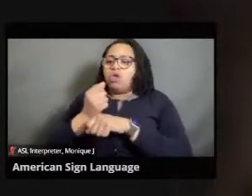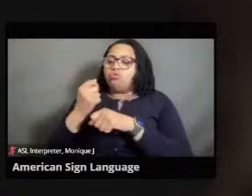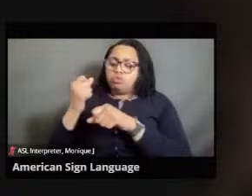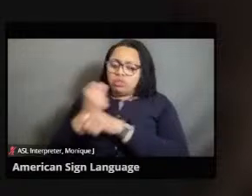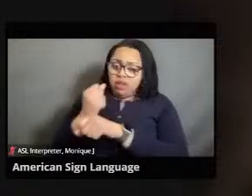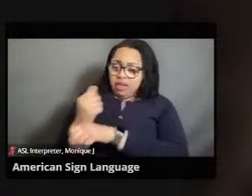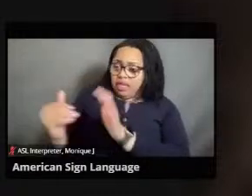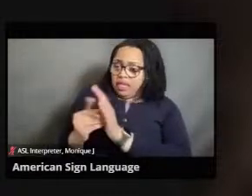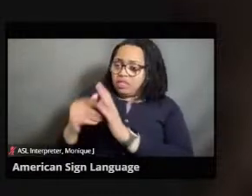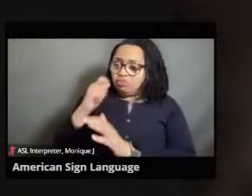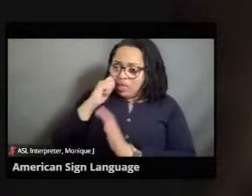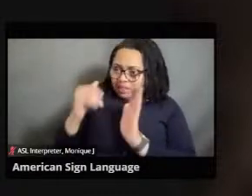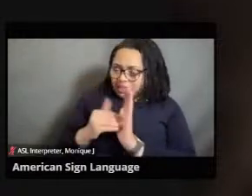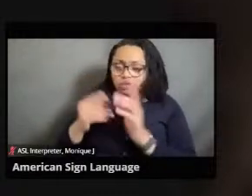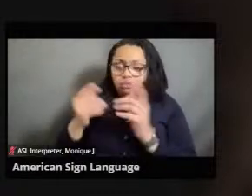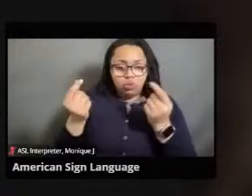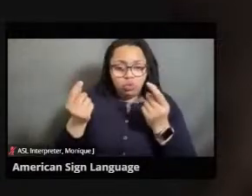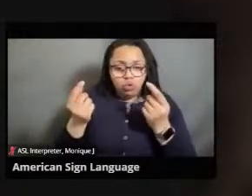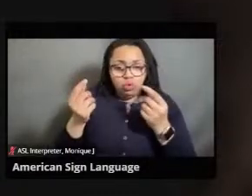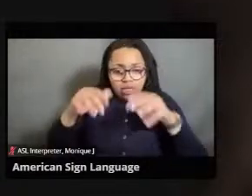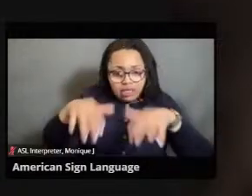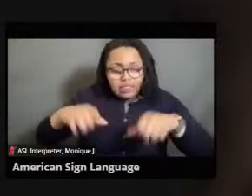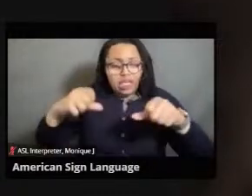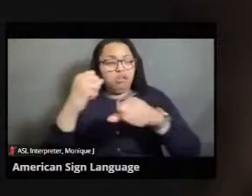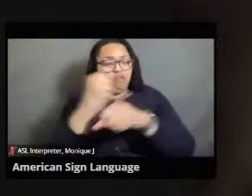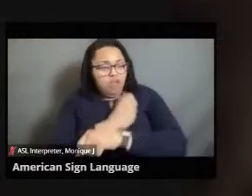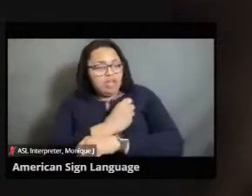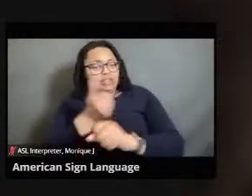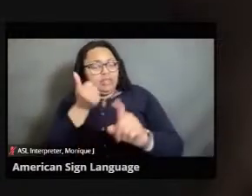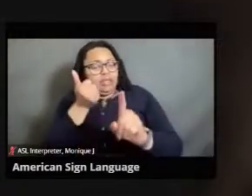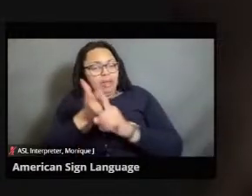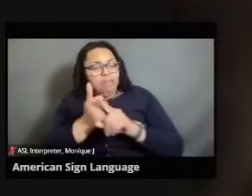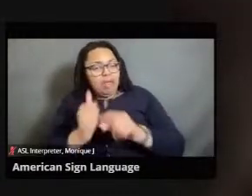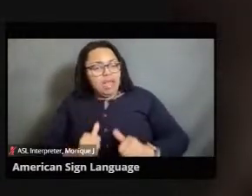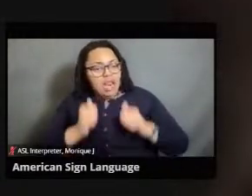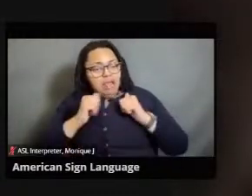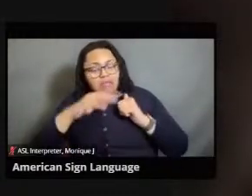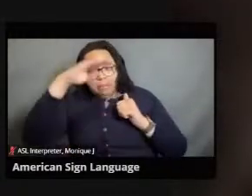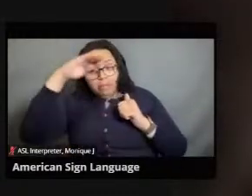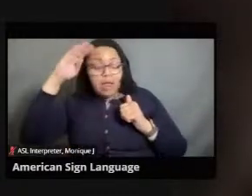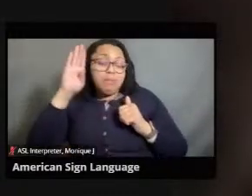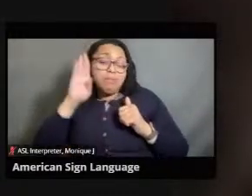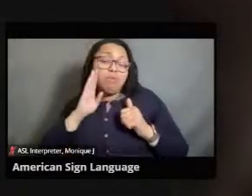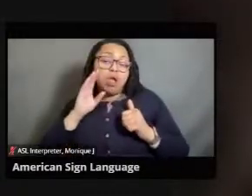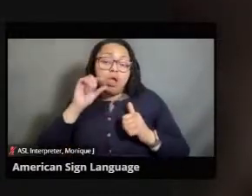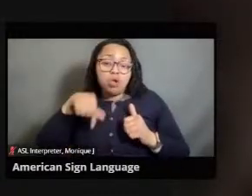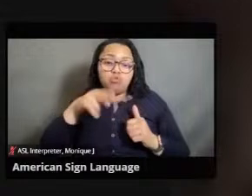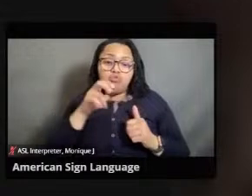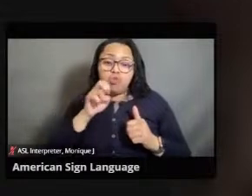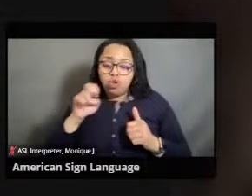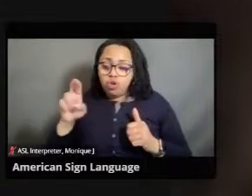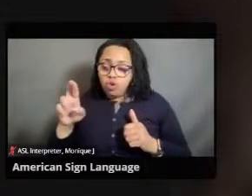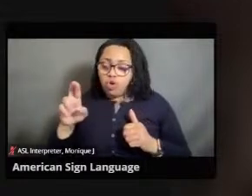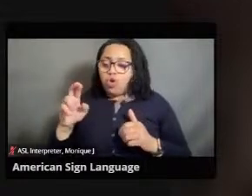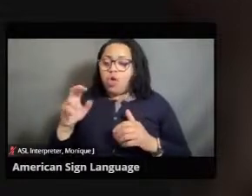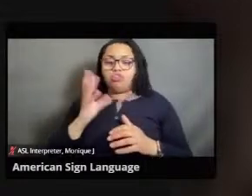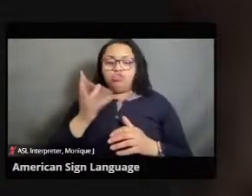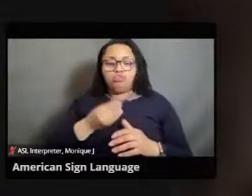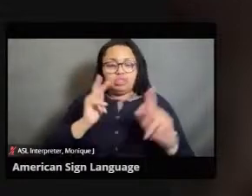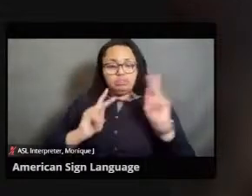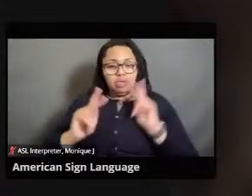on fights that impact the lives of Black and Brown, queer, and trans people in the South, such as the work to abolish money